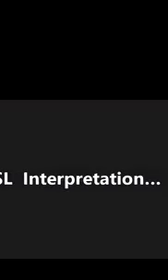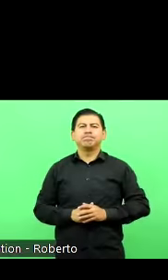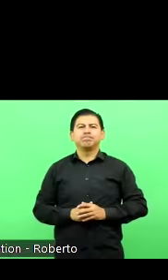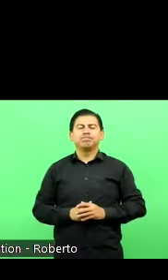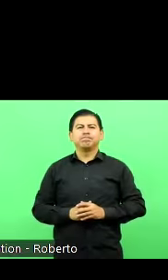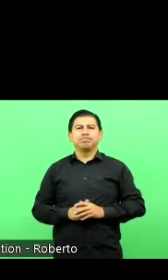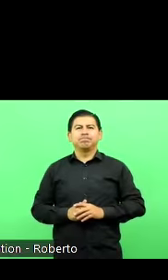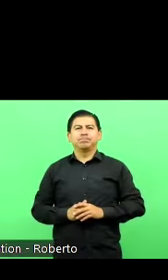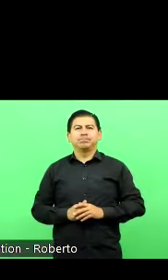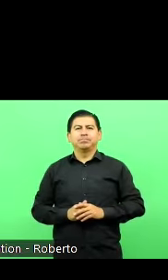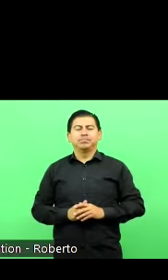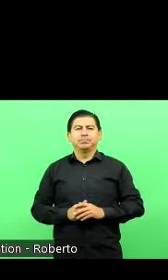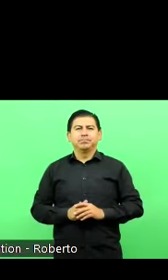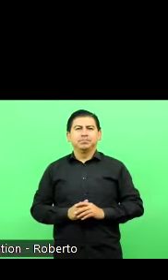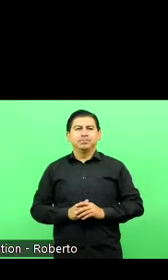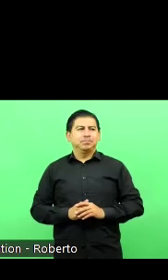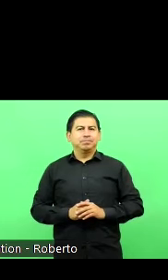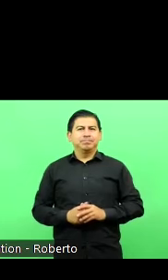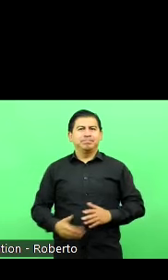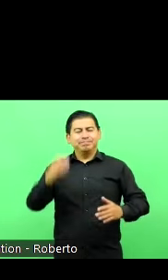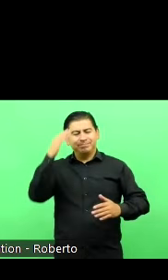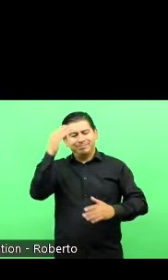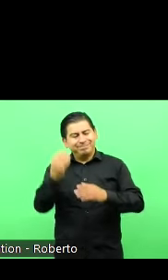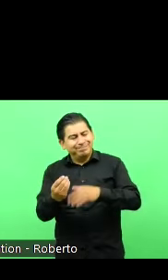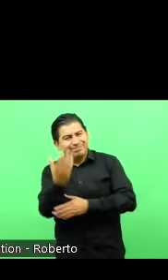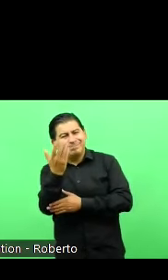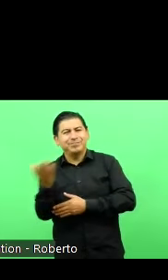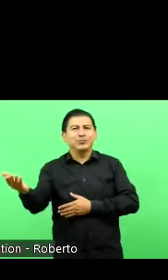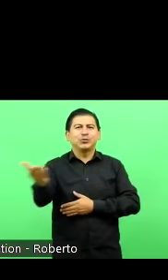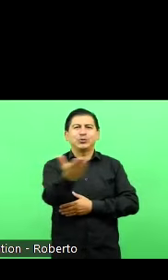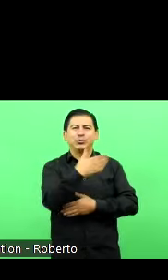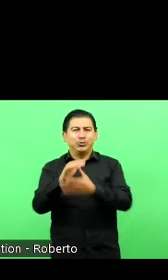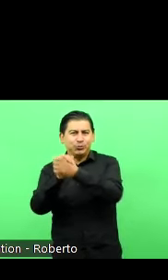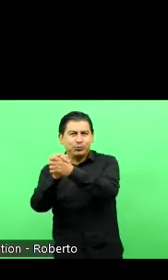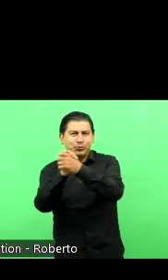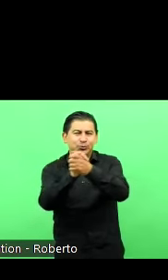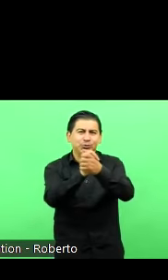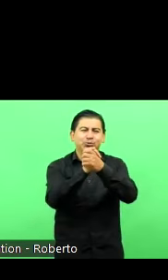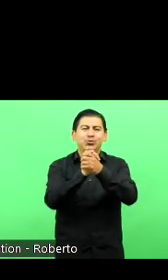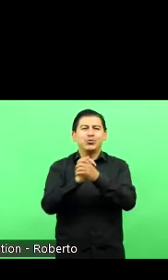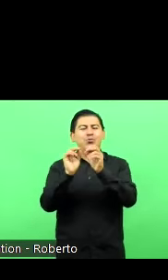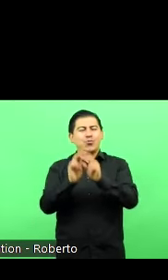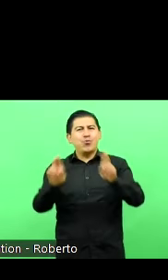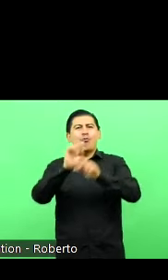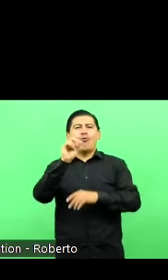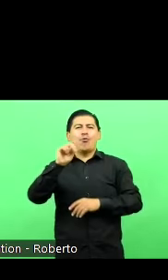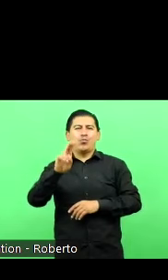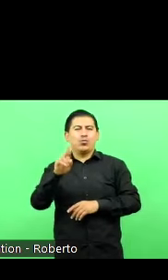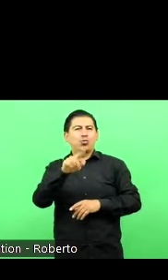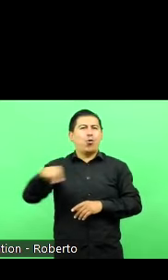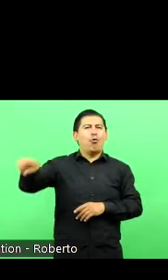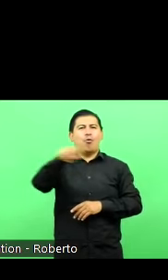Distinguished colleagues from the United Nations Office for Disaster Risk Reduction and the United Nations Office for South-South